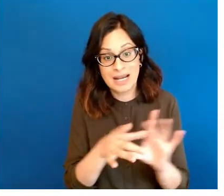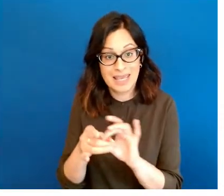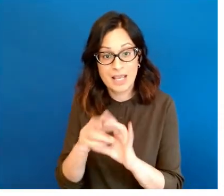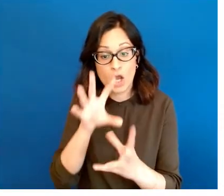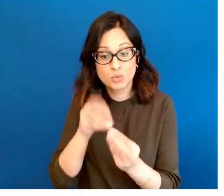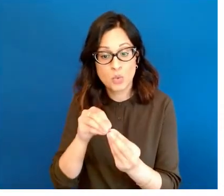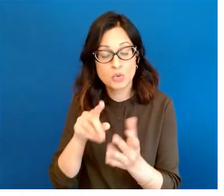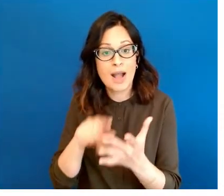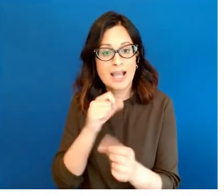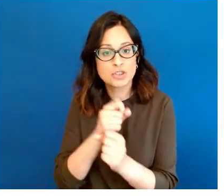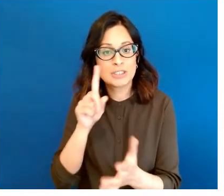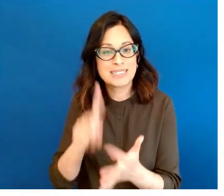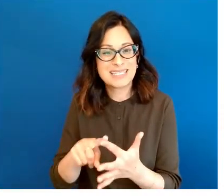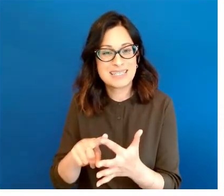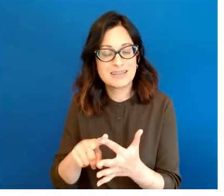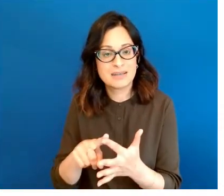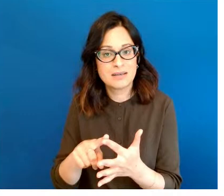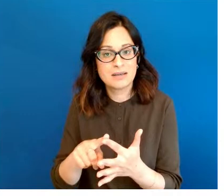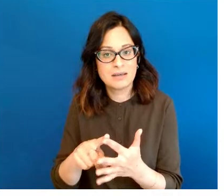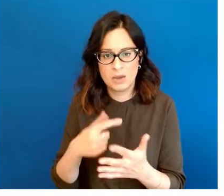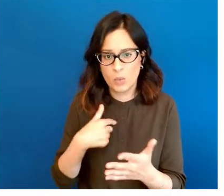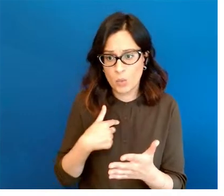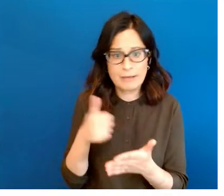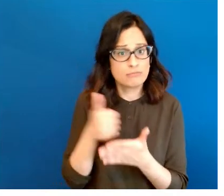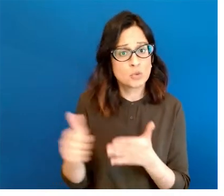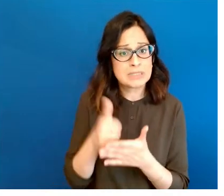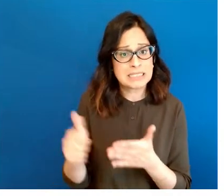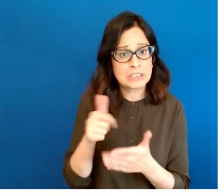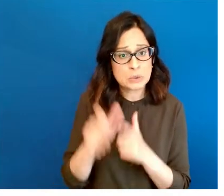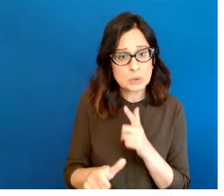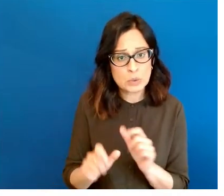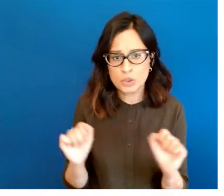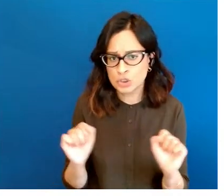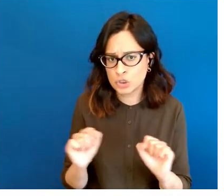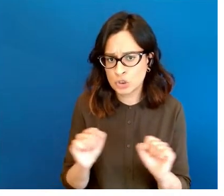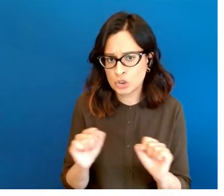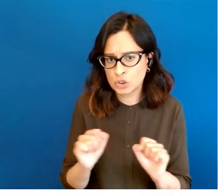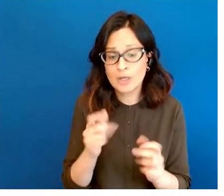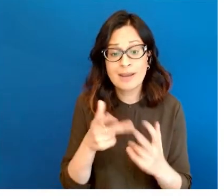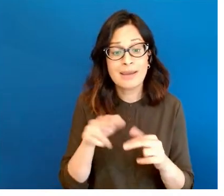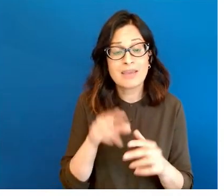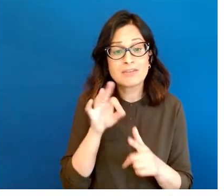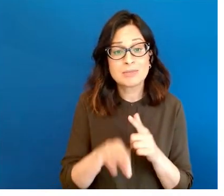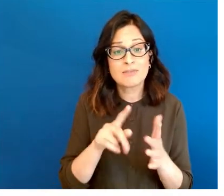not something we do routinely, but if you've got a specific IgE of